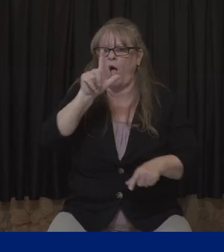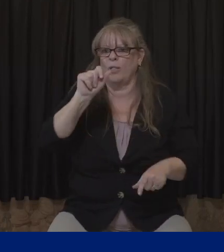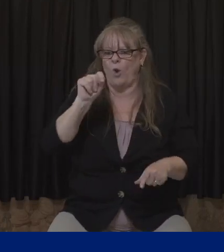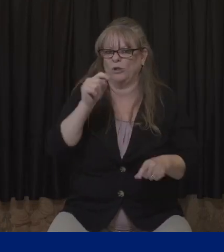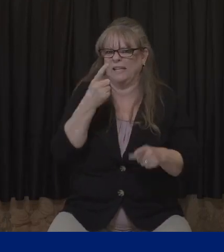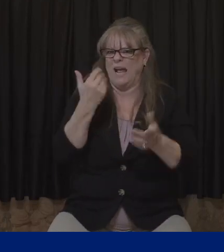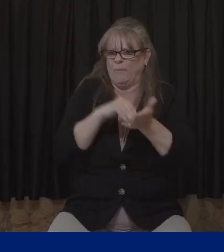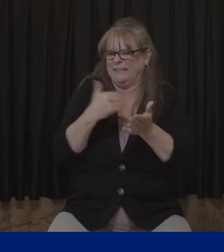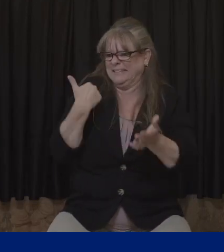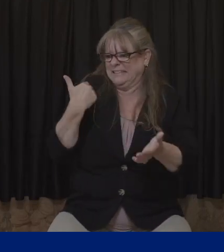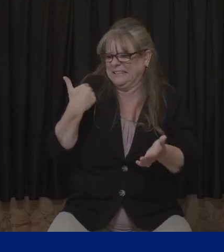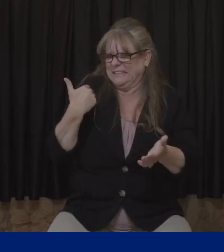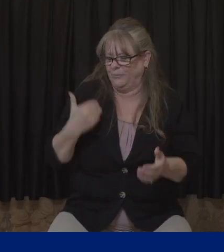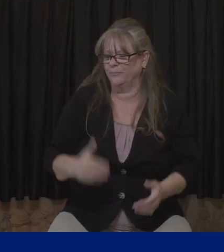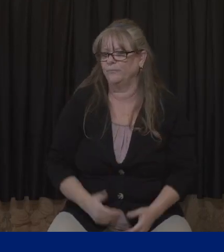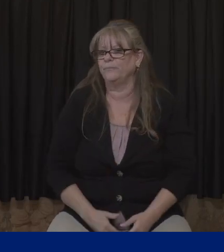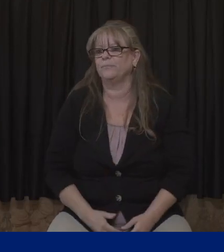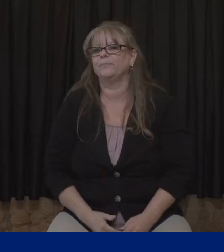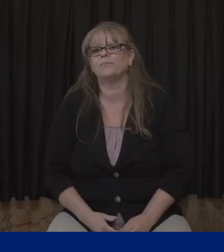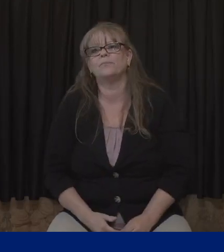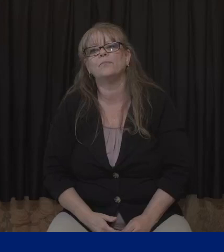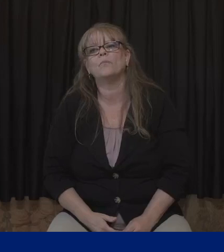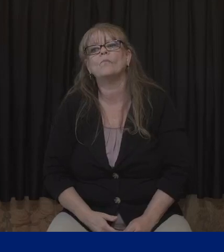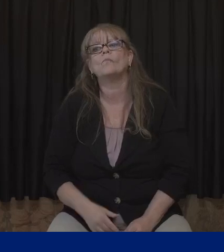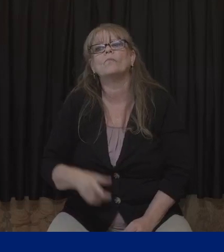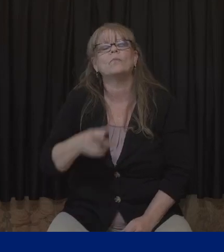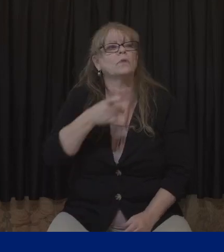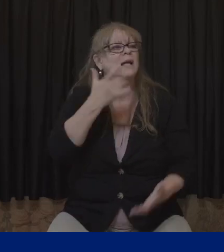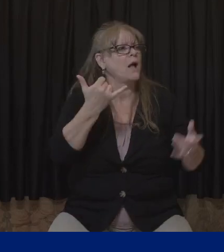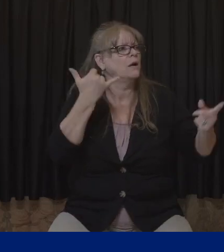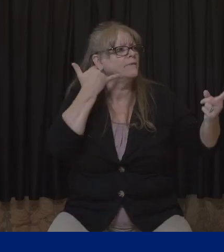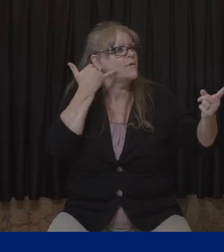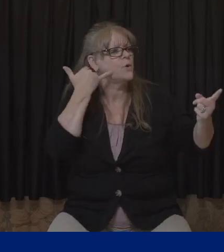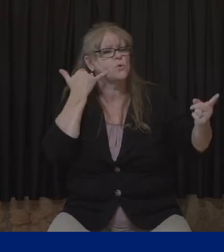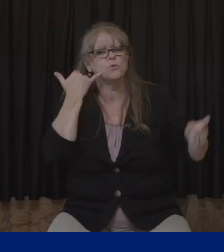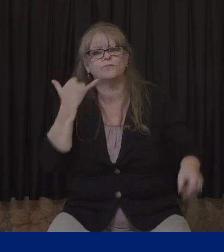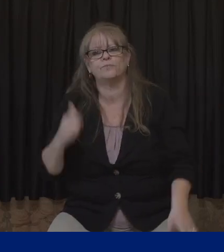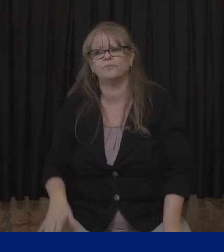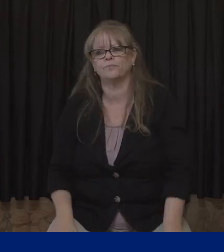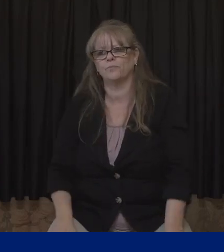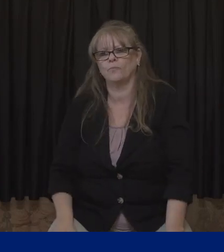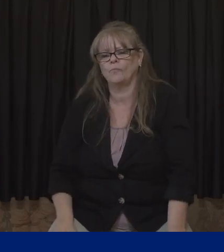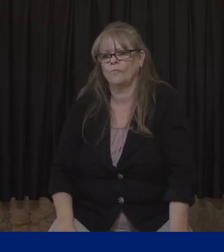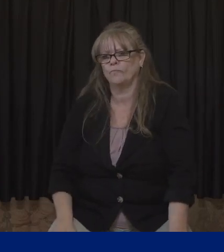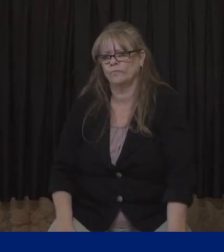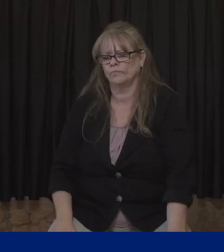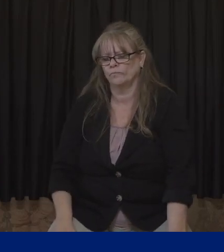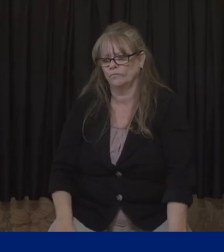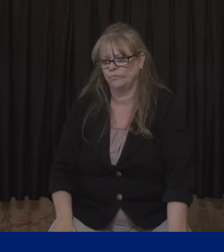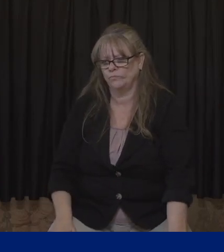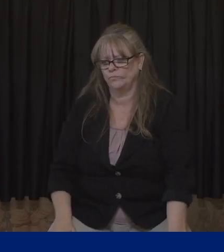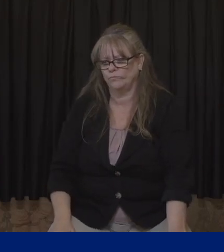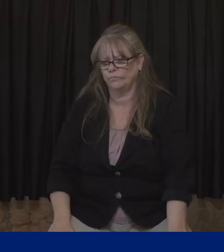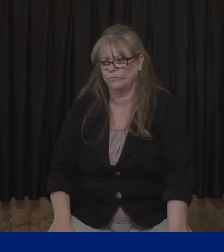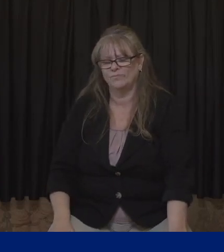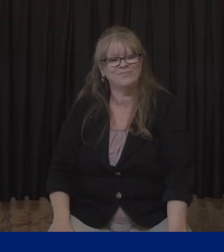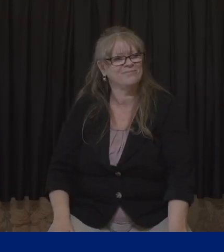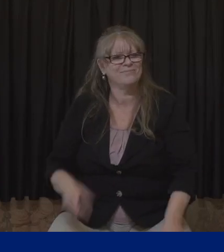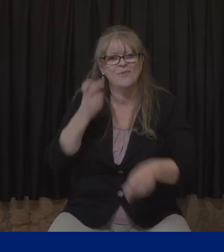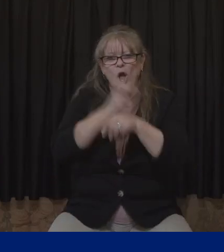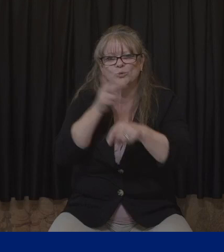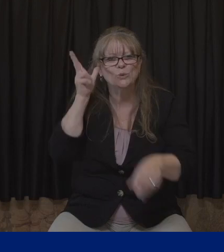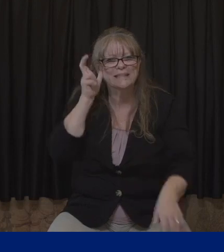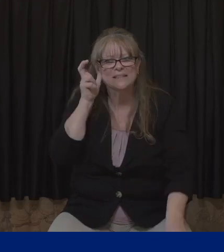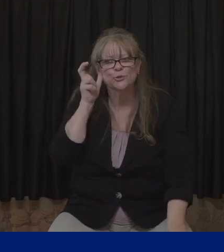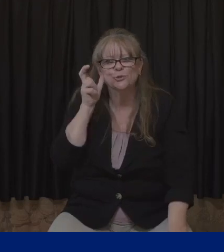Phone? This is Forrest Wilson, freelancing for the Colorado Independent. So we've seen the effects that social distancing can